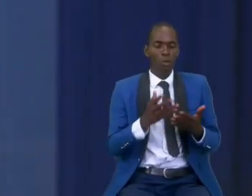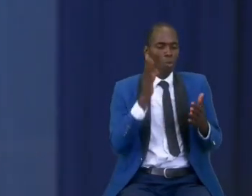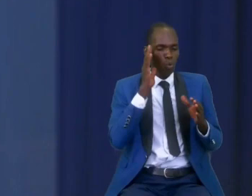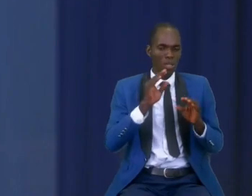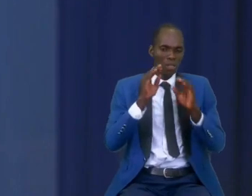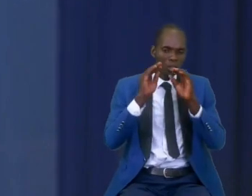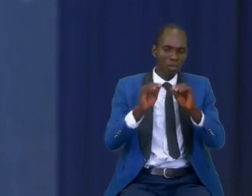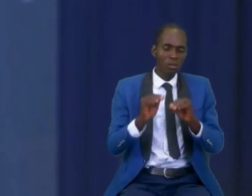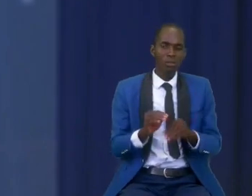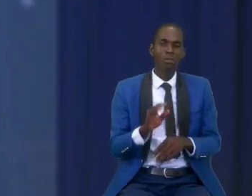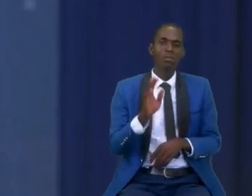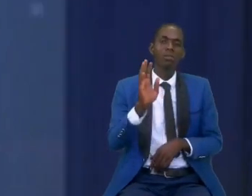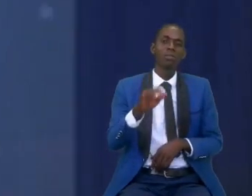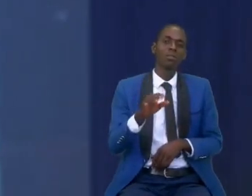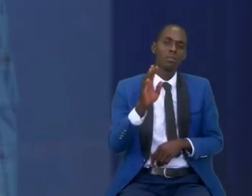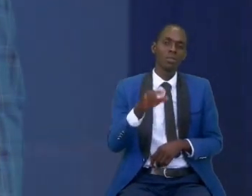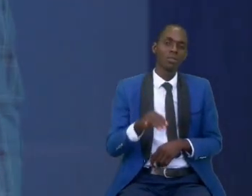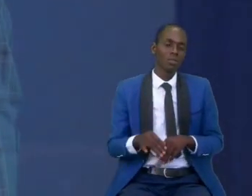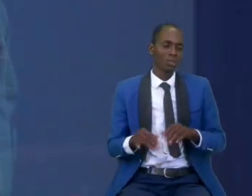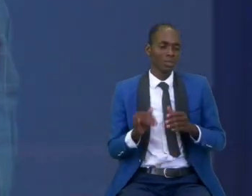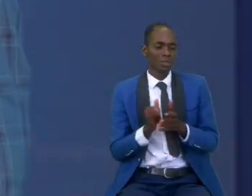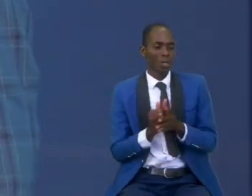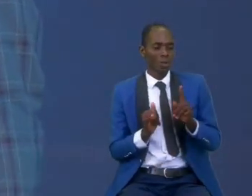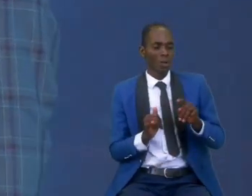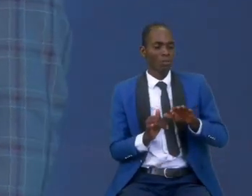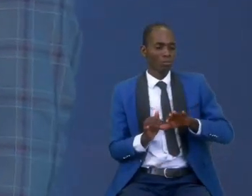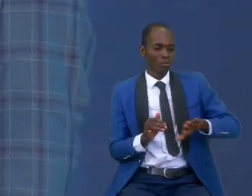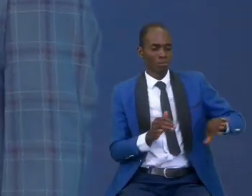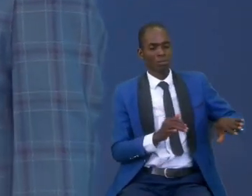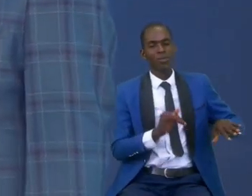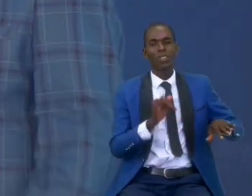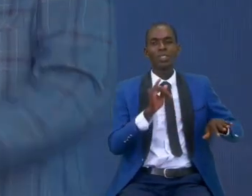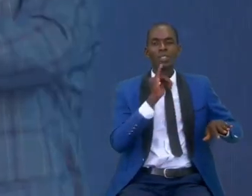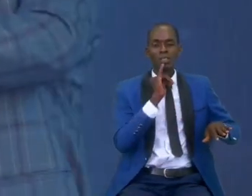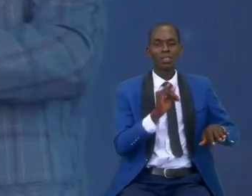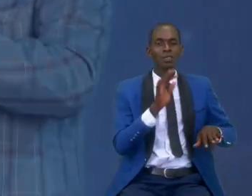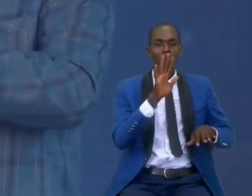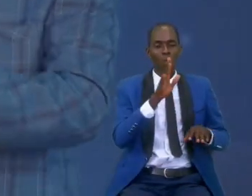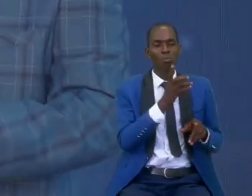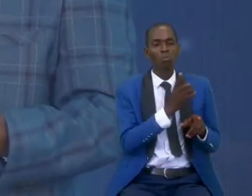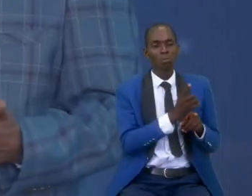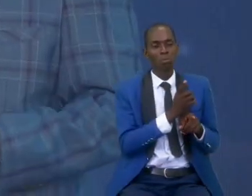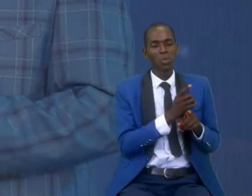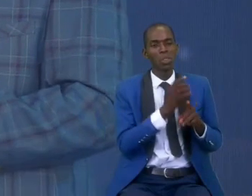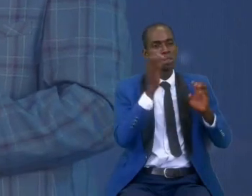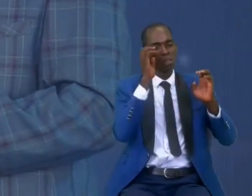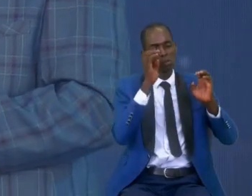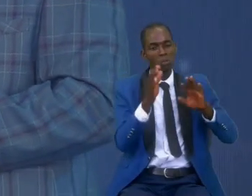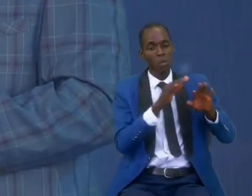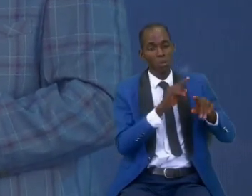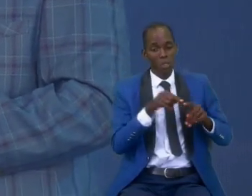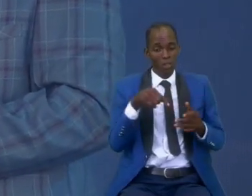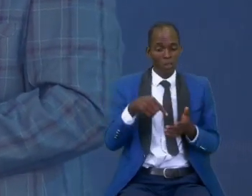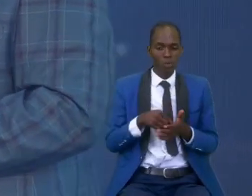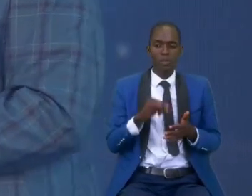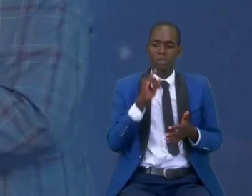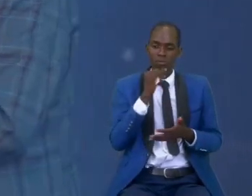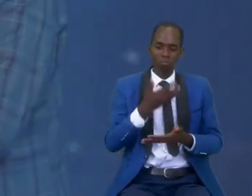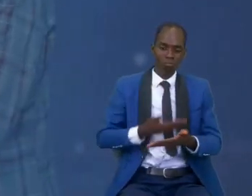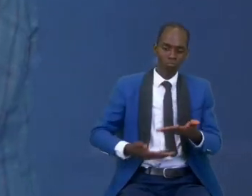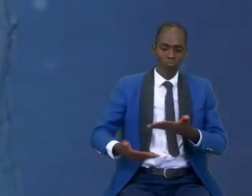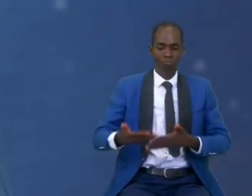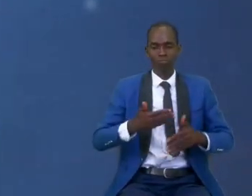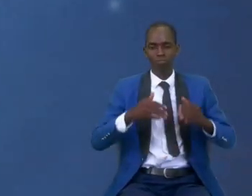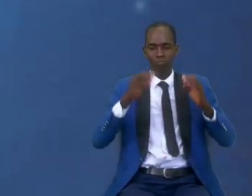formal school. This one is an informal school. And so they begin to teach you all those things.